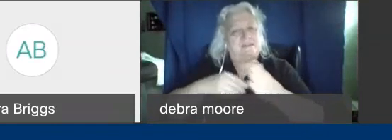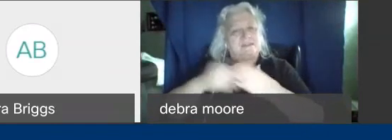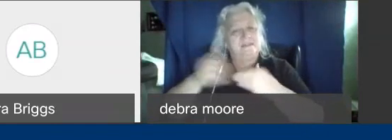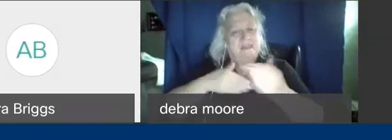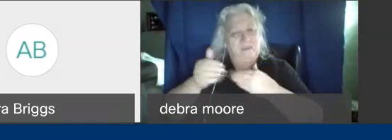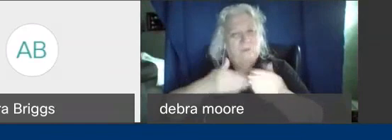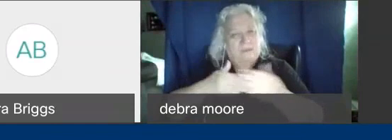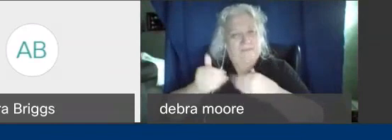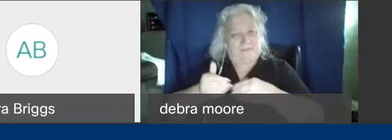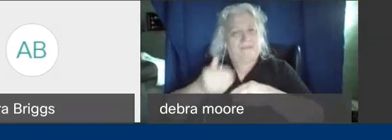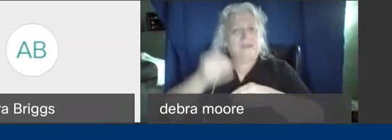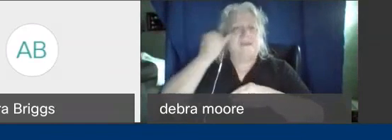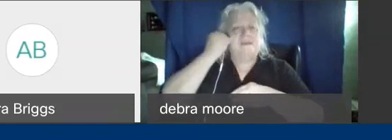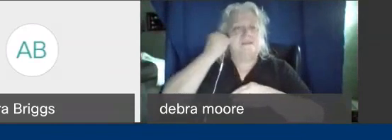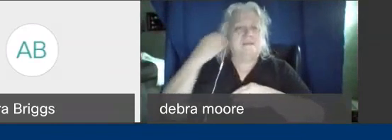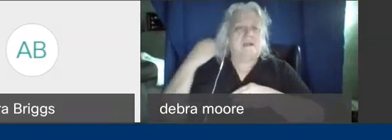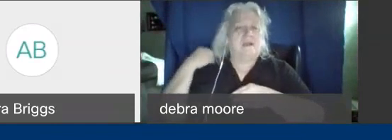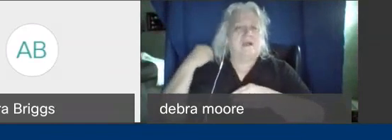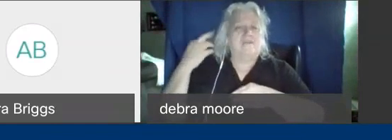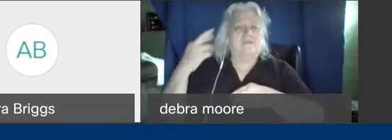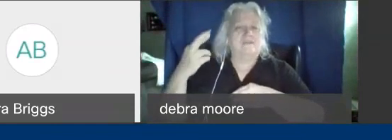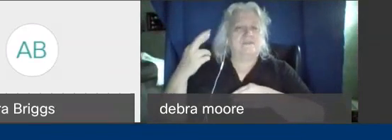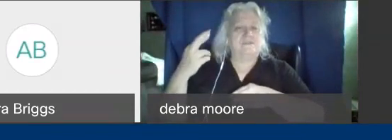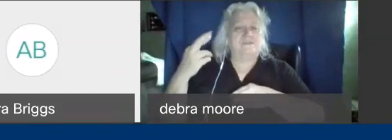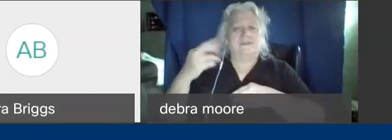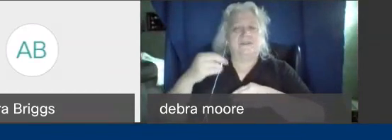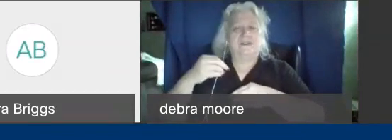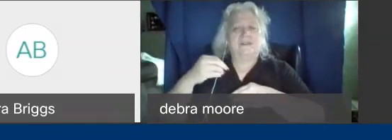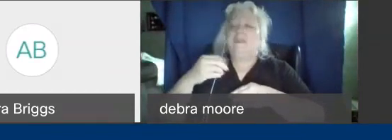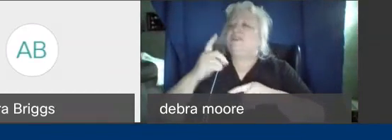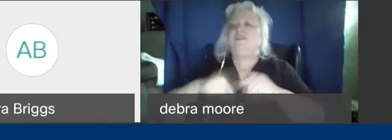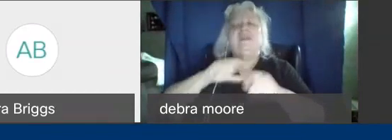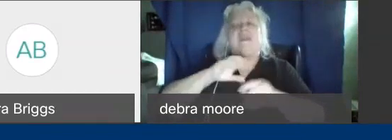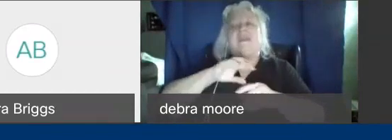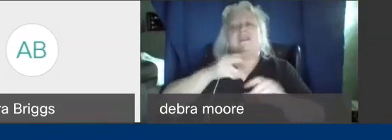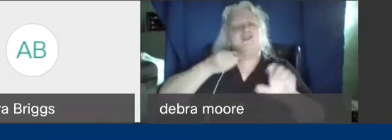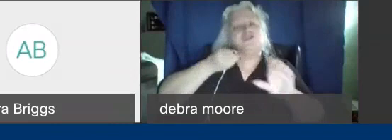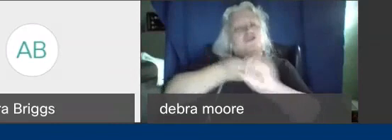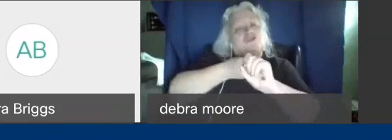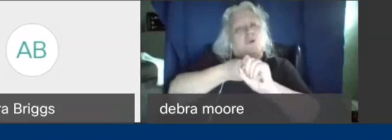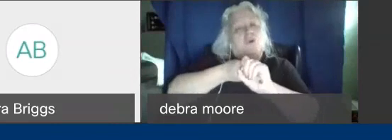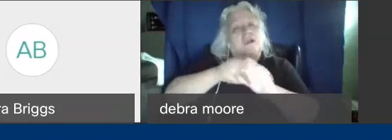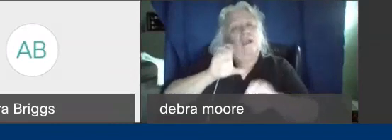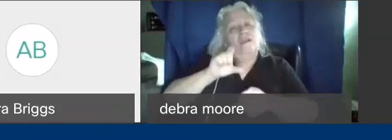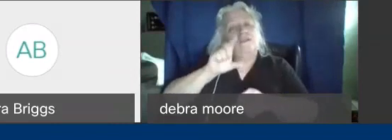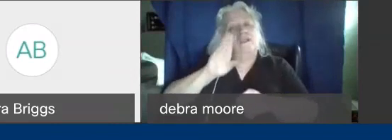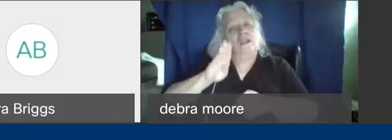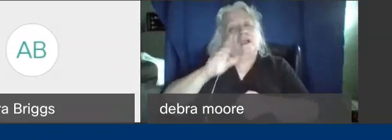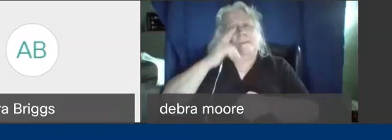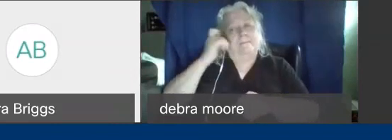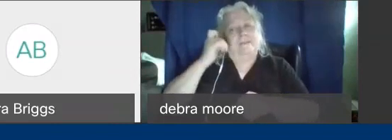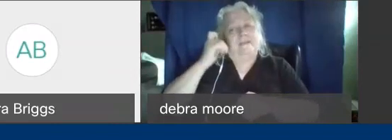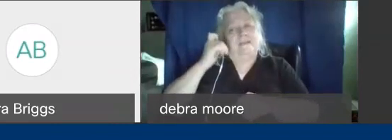an officer is withholding membership without getting something in return, some sort